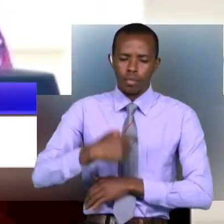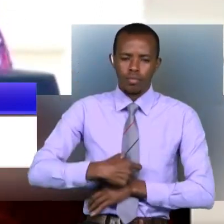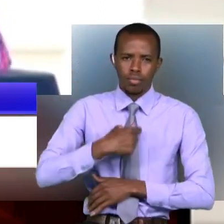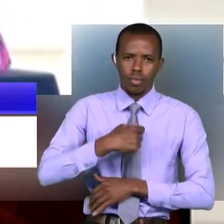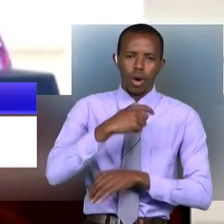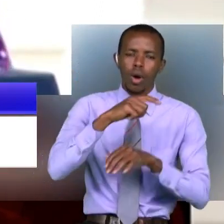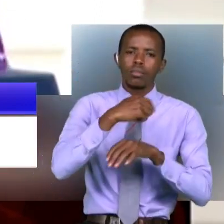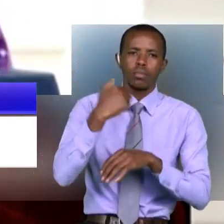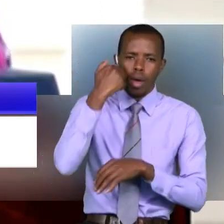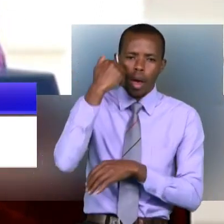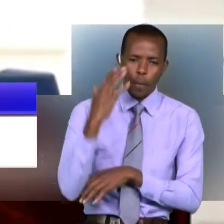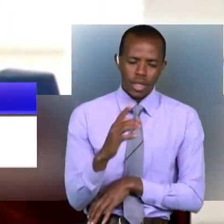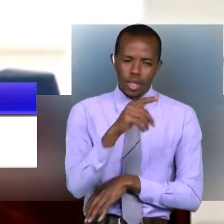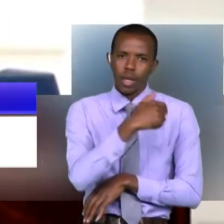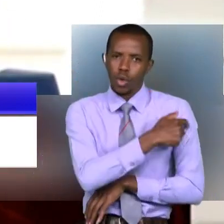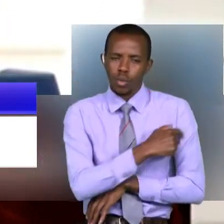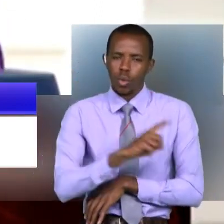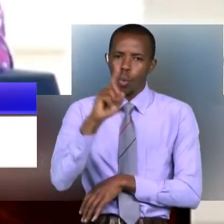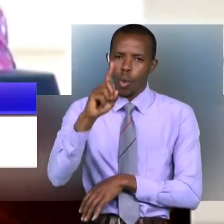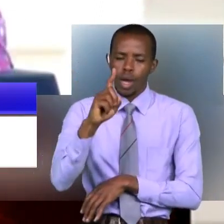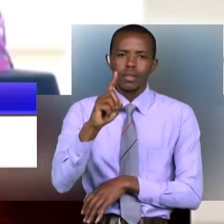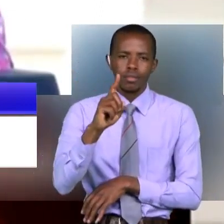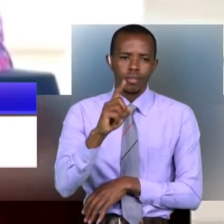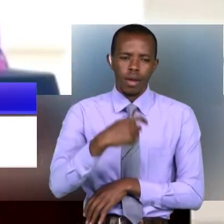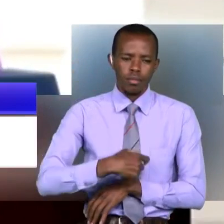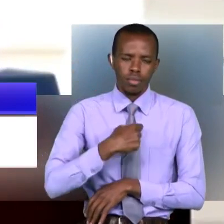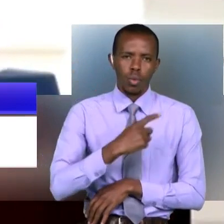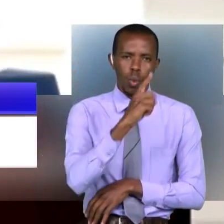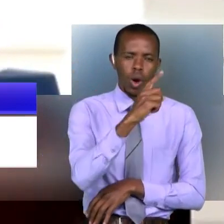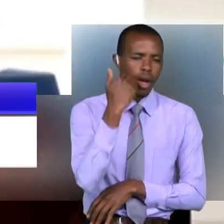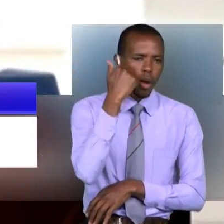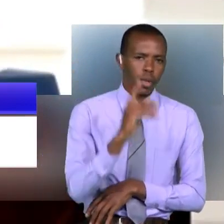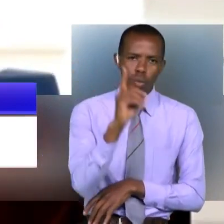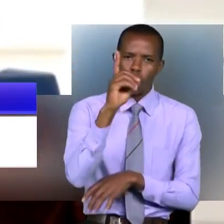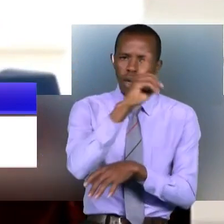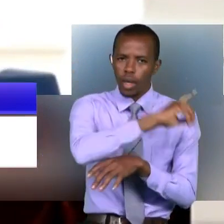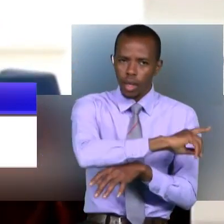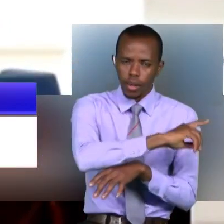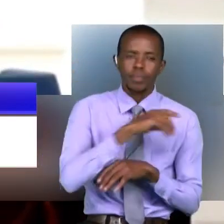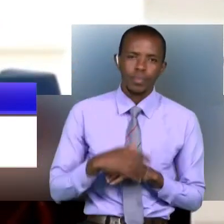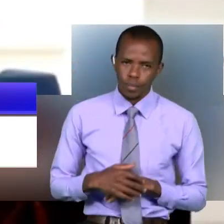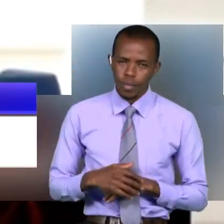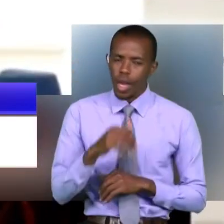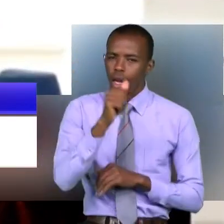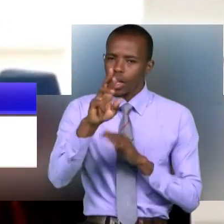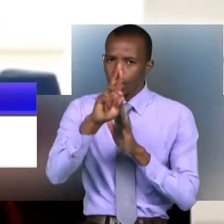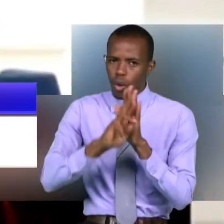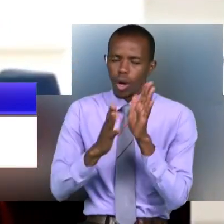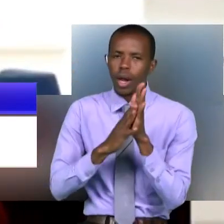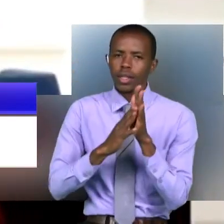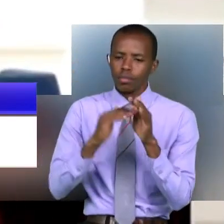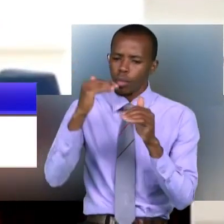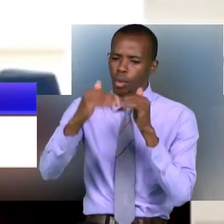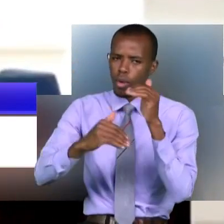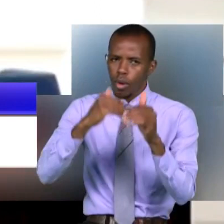for hospitalized patients to one visitor per patient per day, and that all other rules, guidelines, and